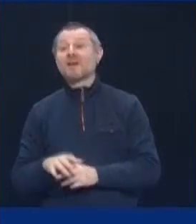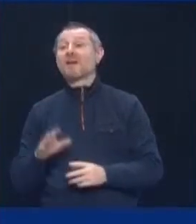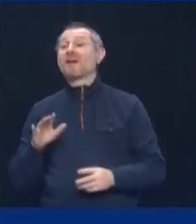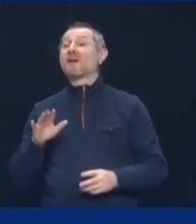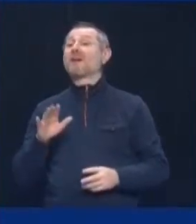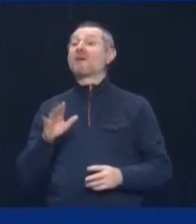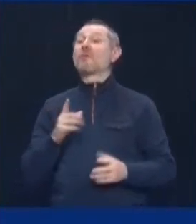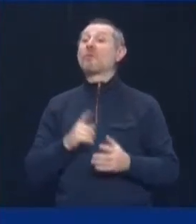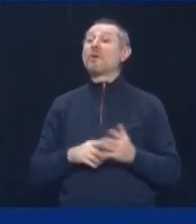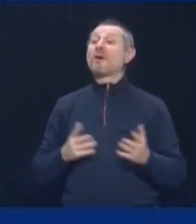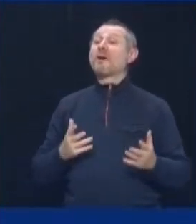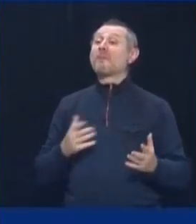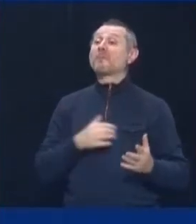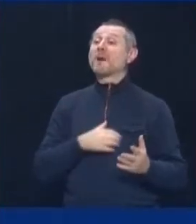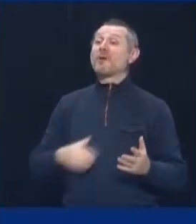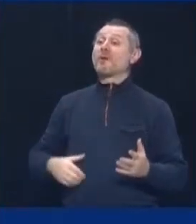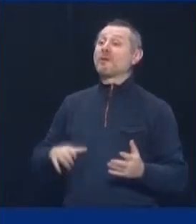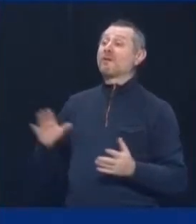helpful